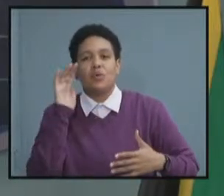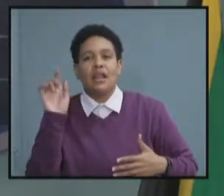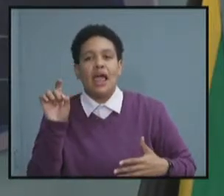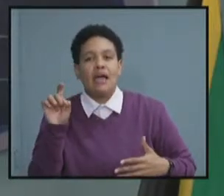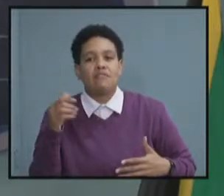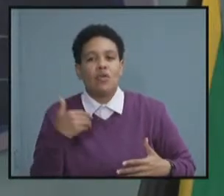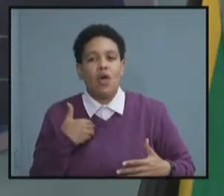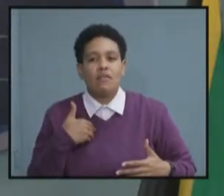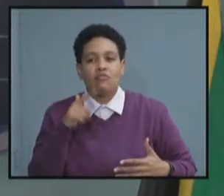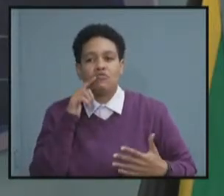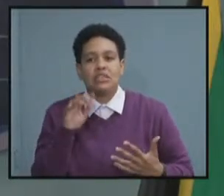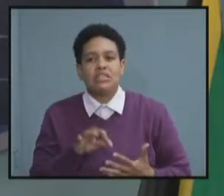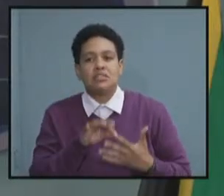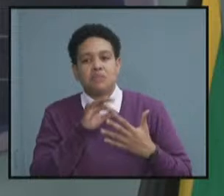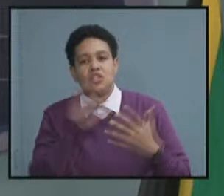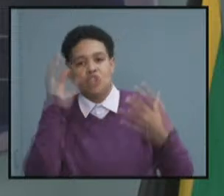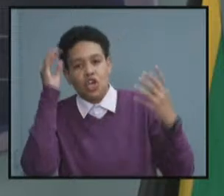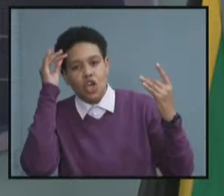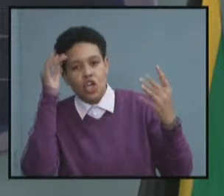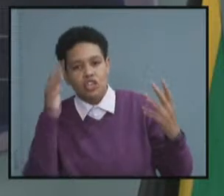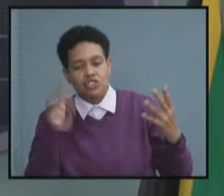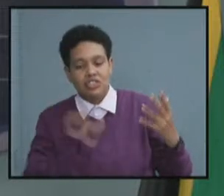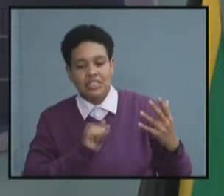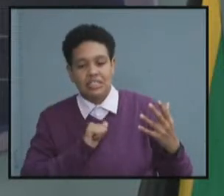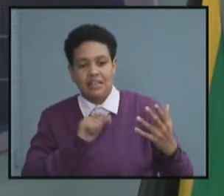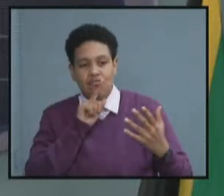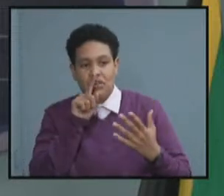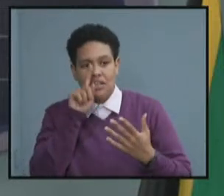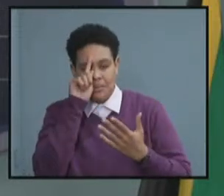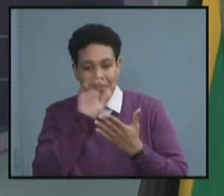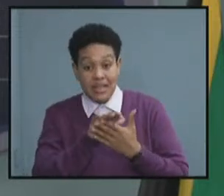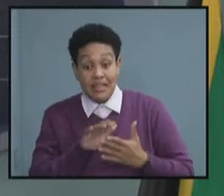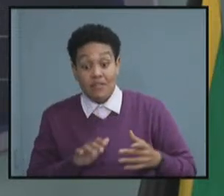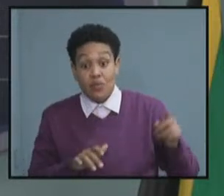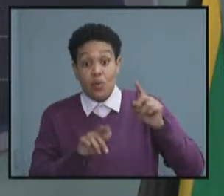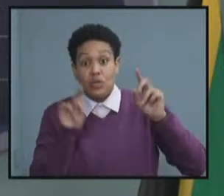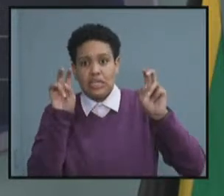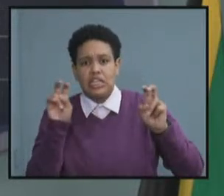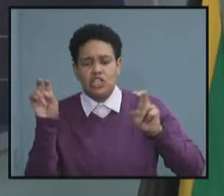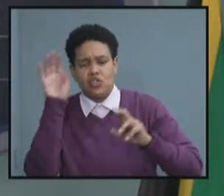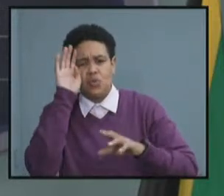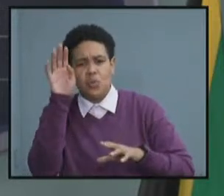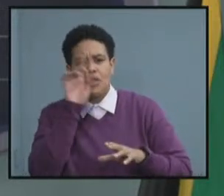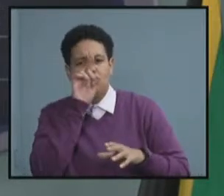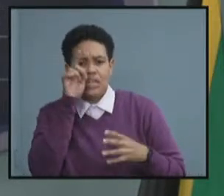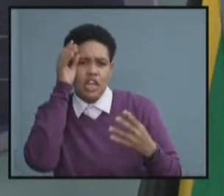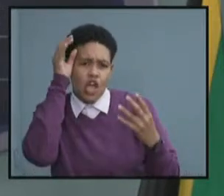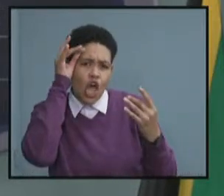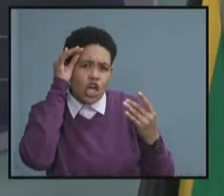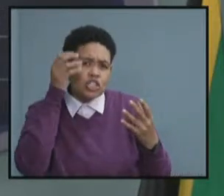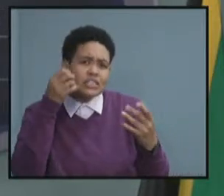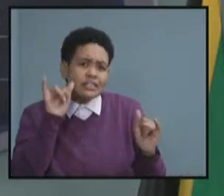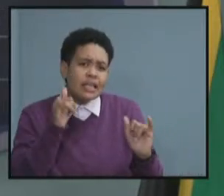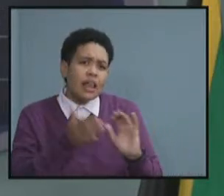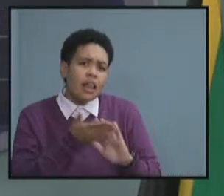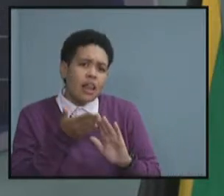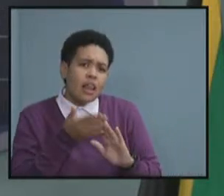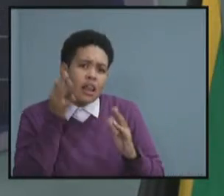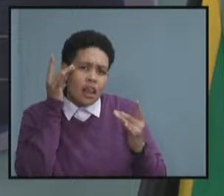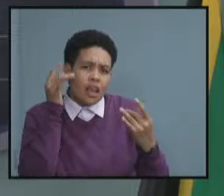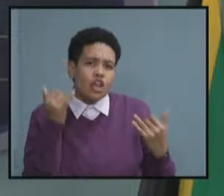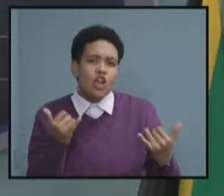a special consideration, and I believe that those issues would be considered or being considered